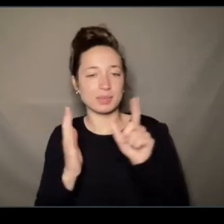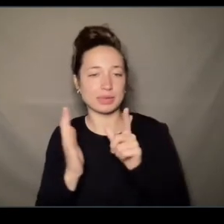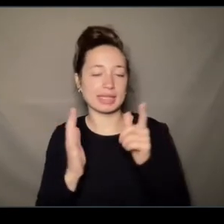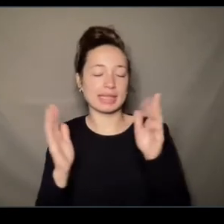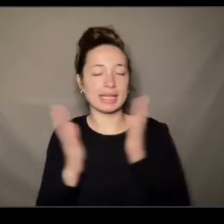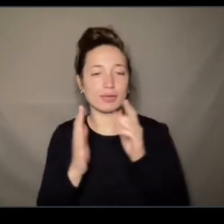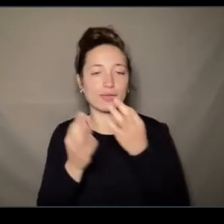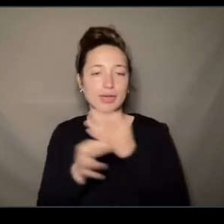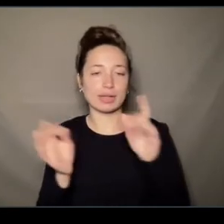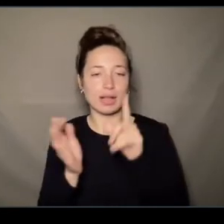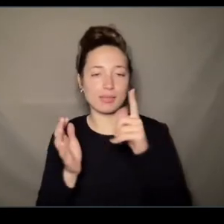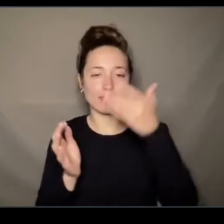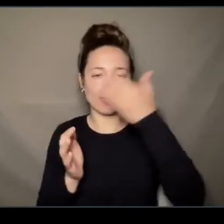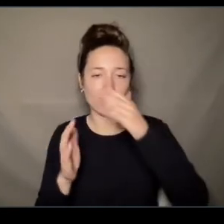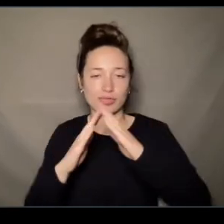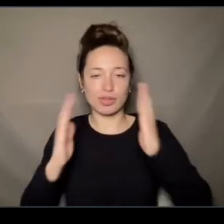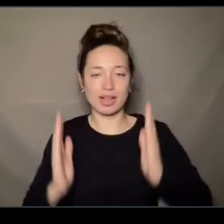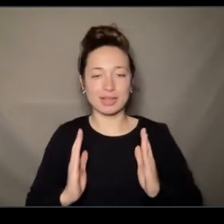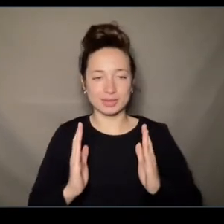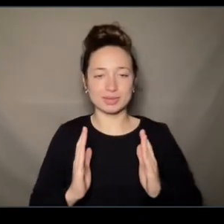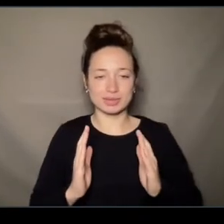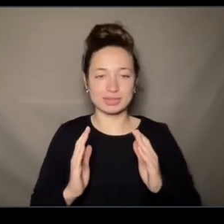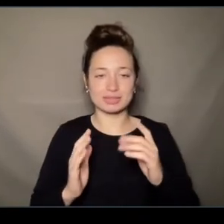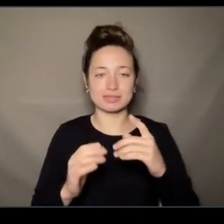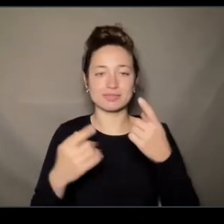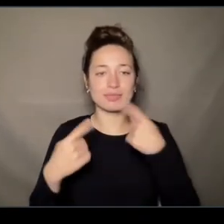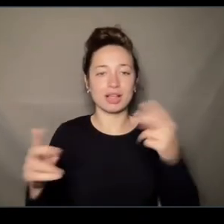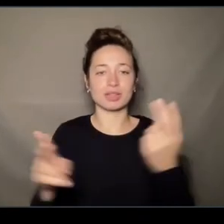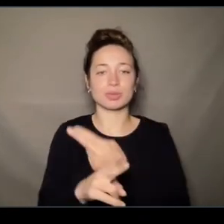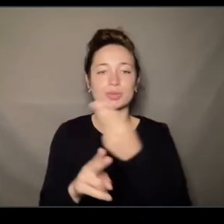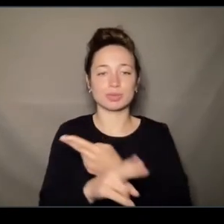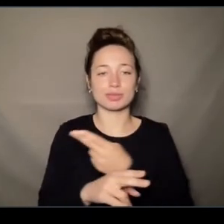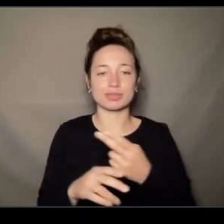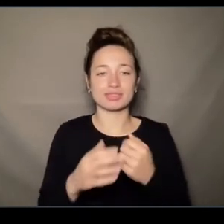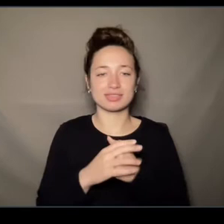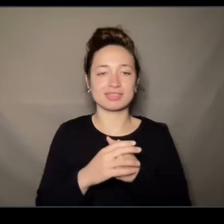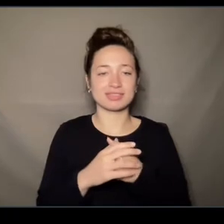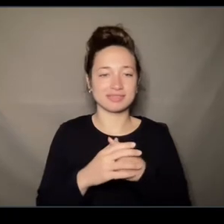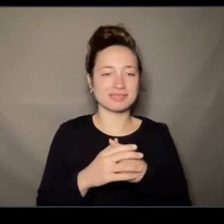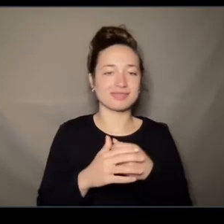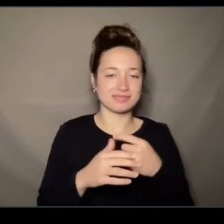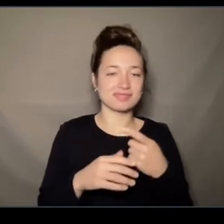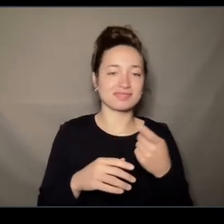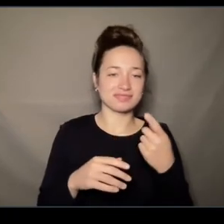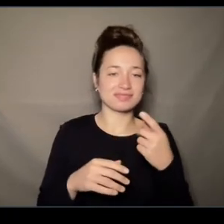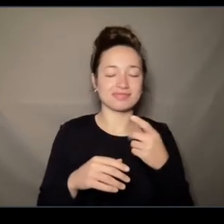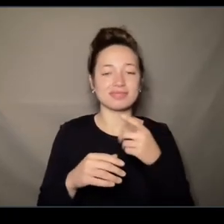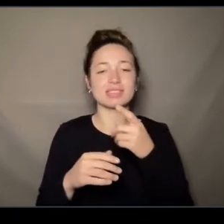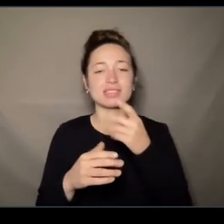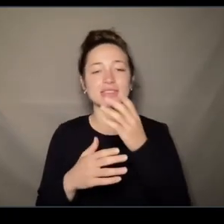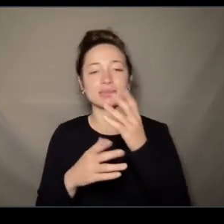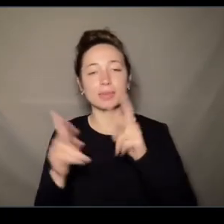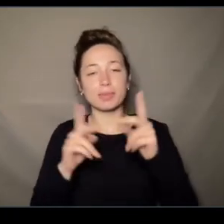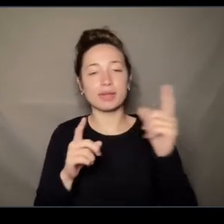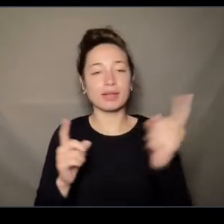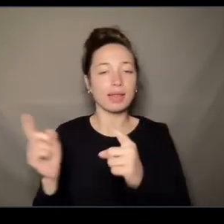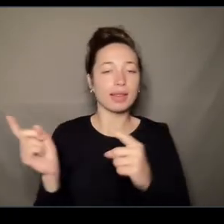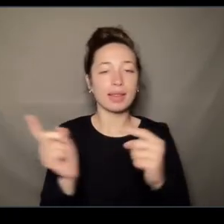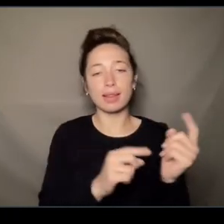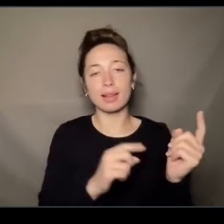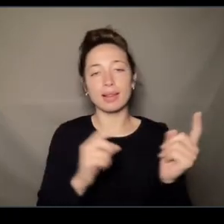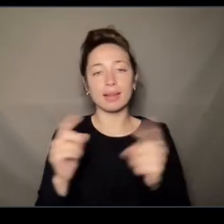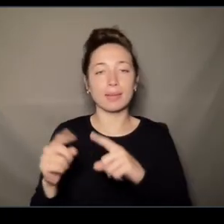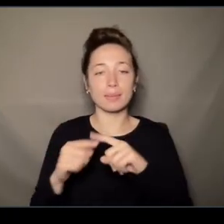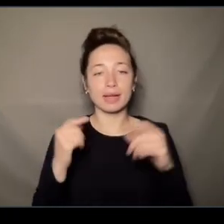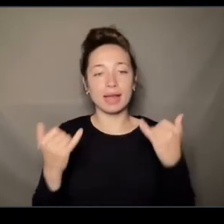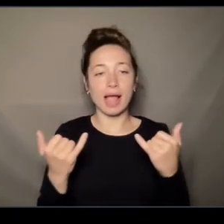a little library, a little free library in the front of our house, and it's finally being used. Like fun. We'd have some people come by